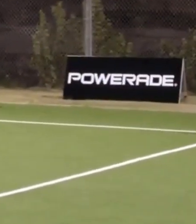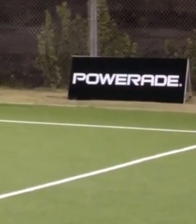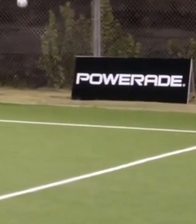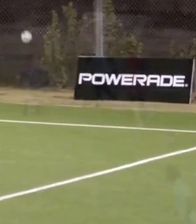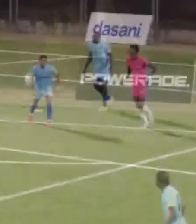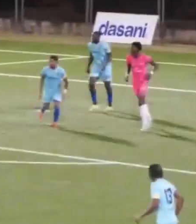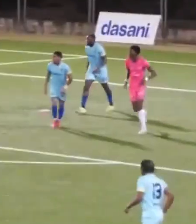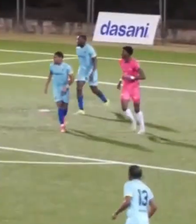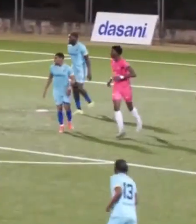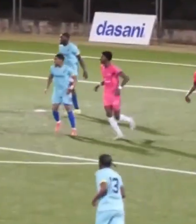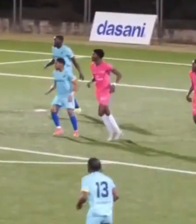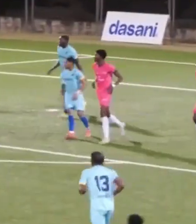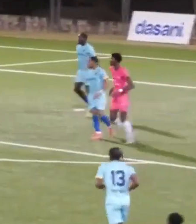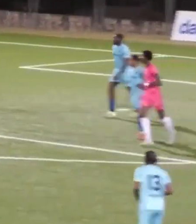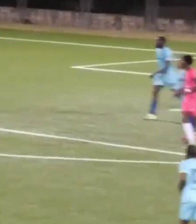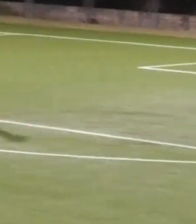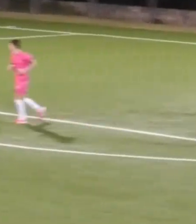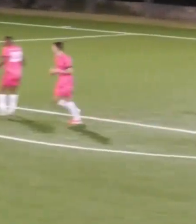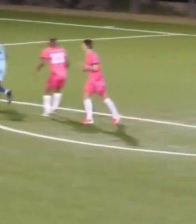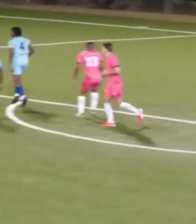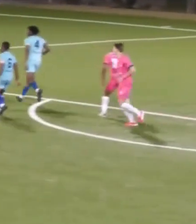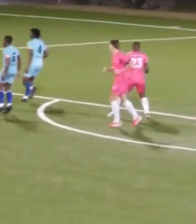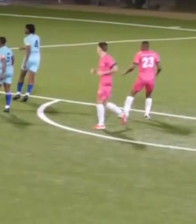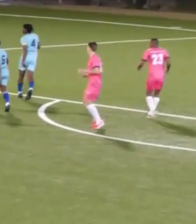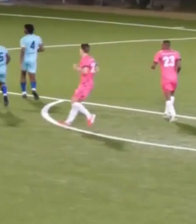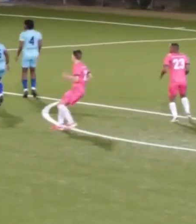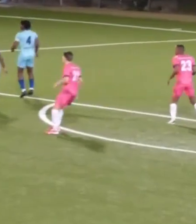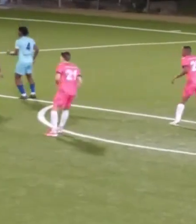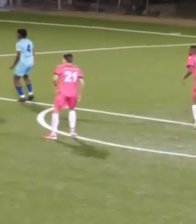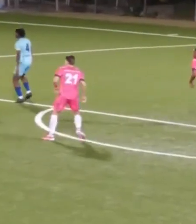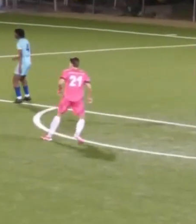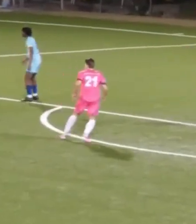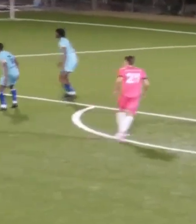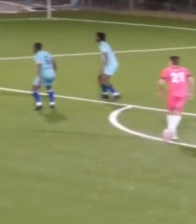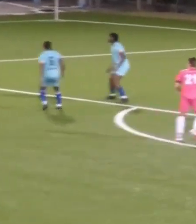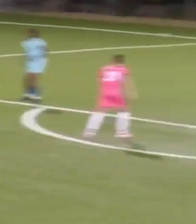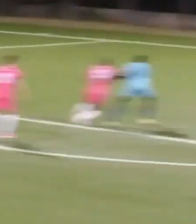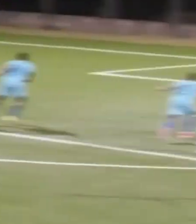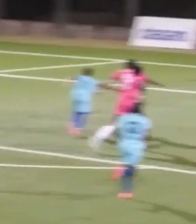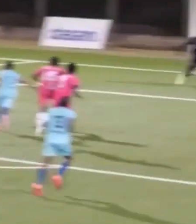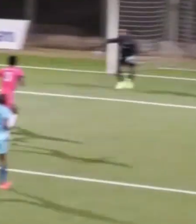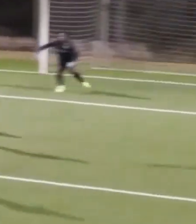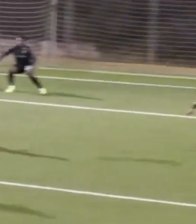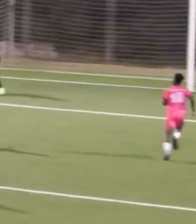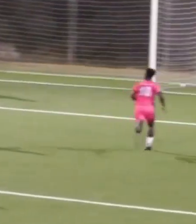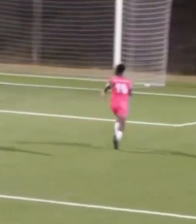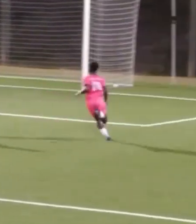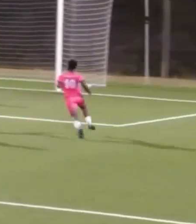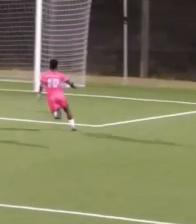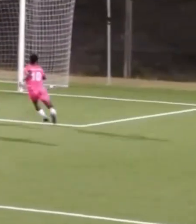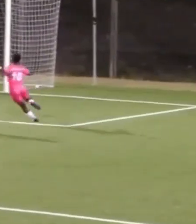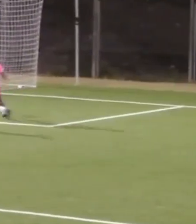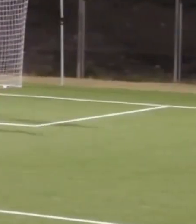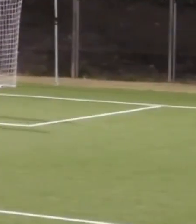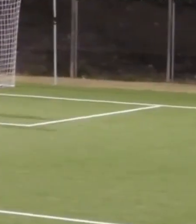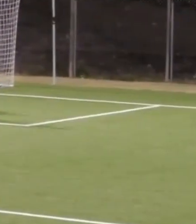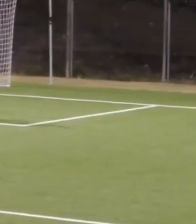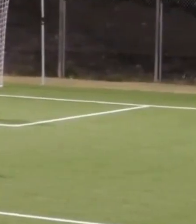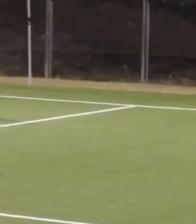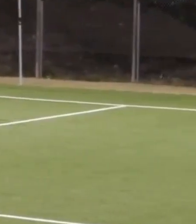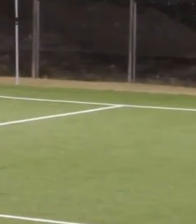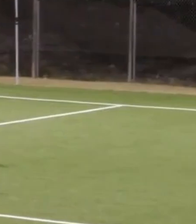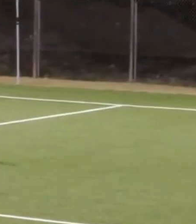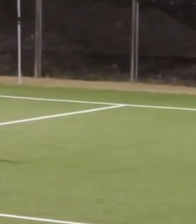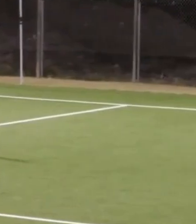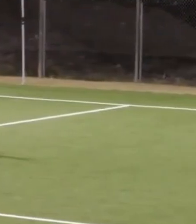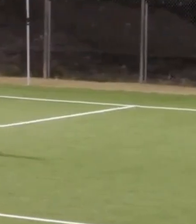Loving it. Malcolm had to be on his P's and Q's. 83rd minute, more action. Here comes kickstart. Header save, but in